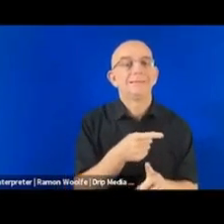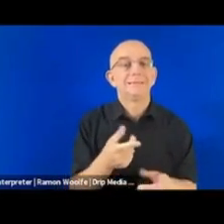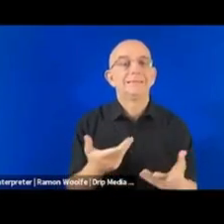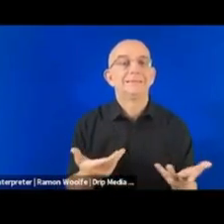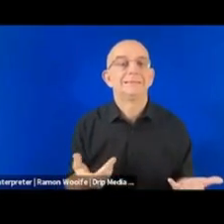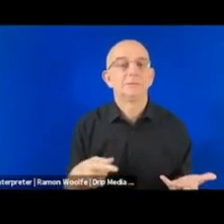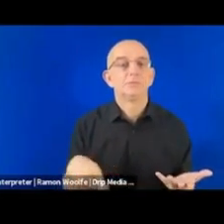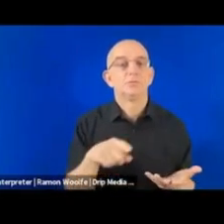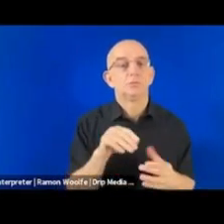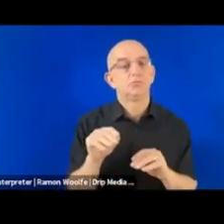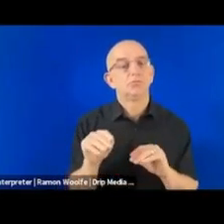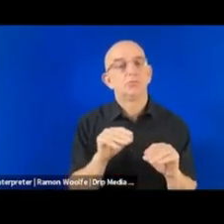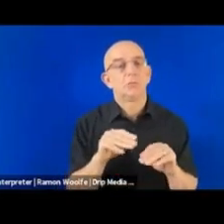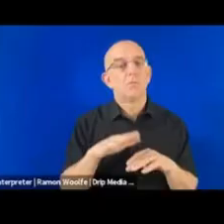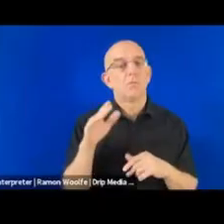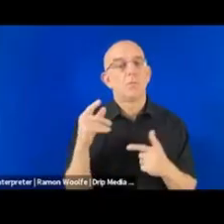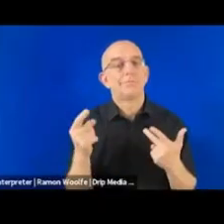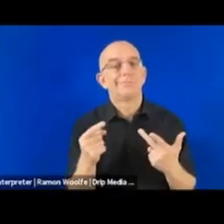have leaders or train